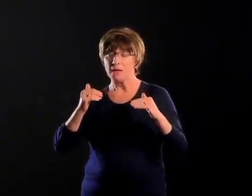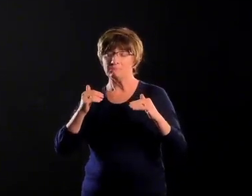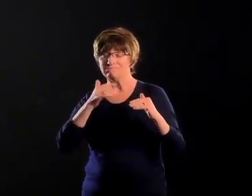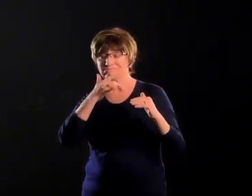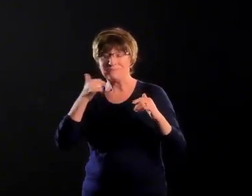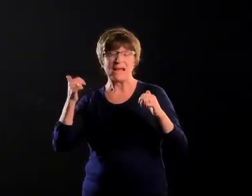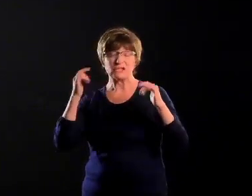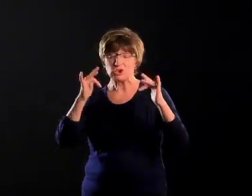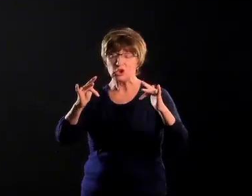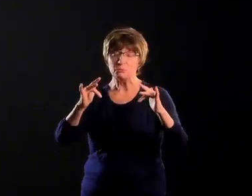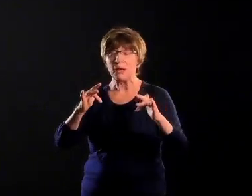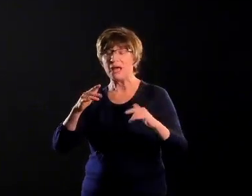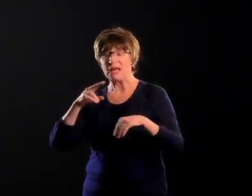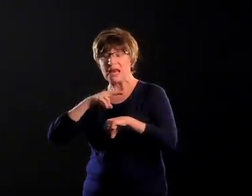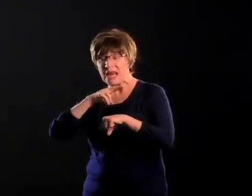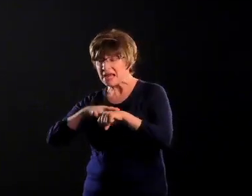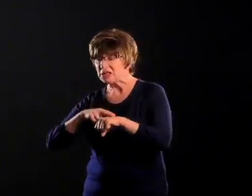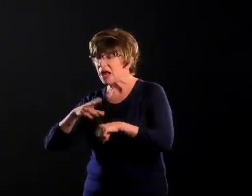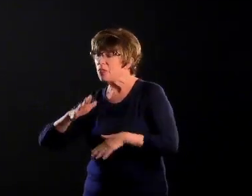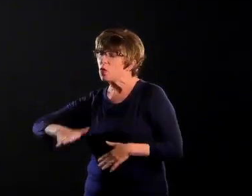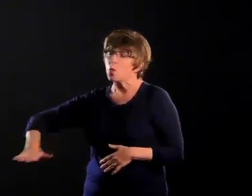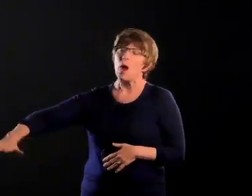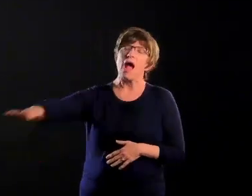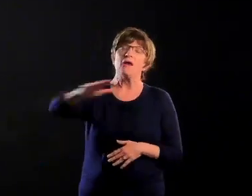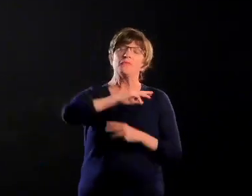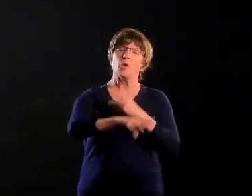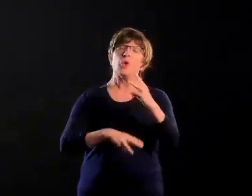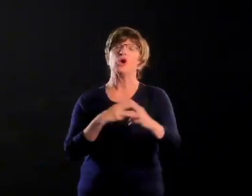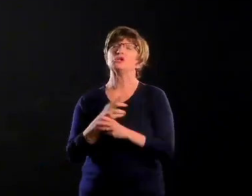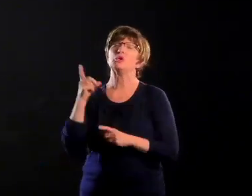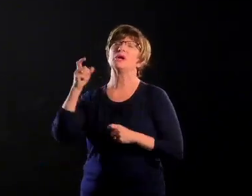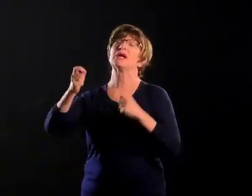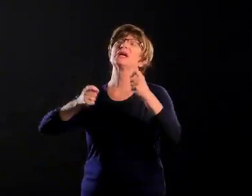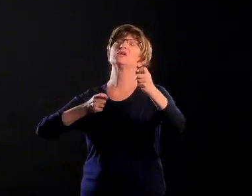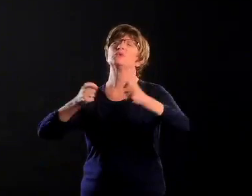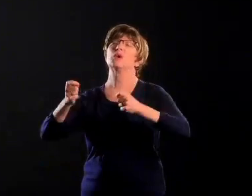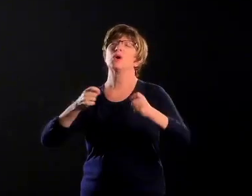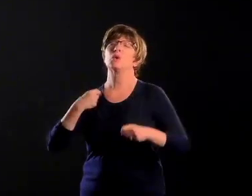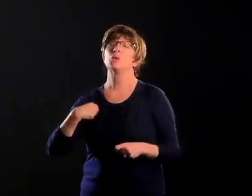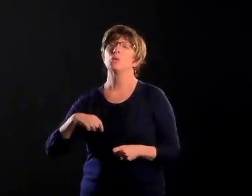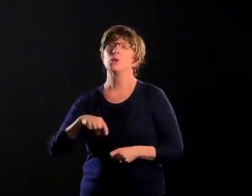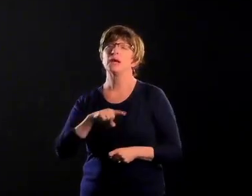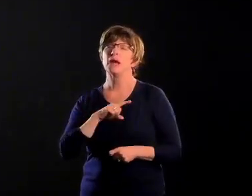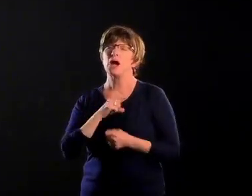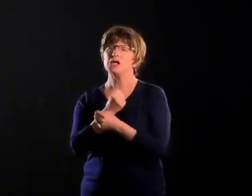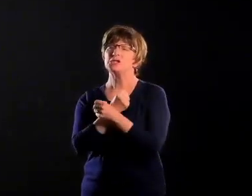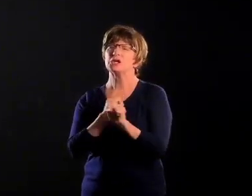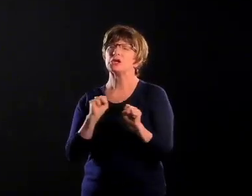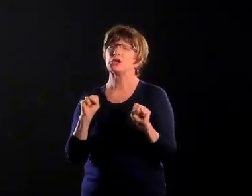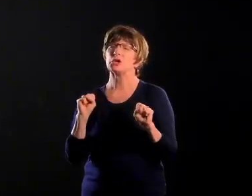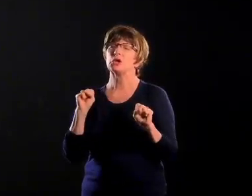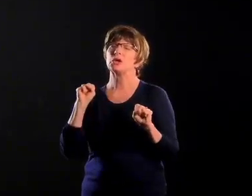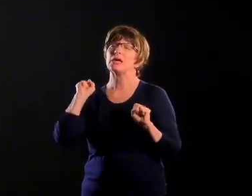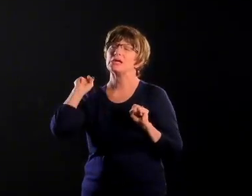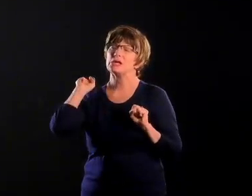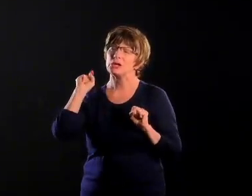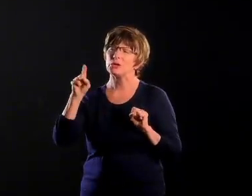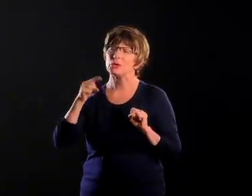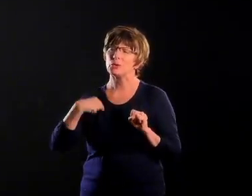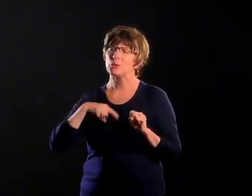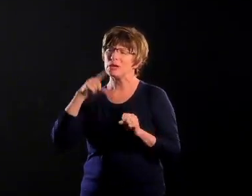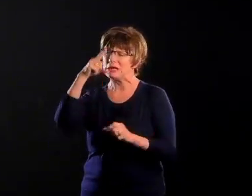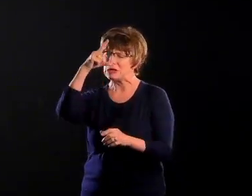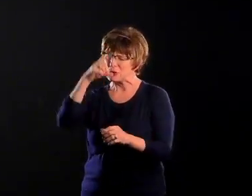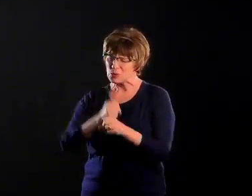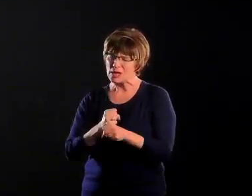nation and around the world. God, you are in control and we are secure in you. We trust